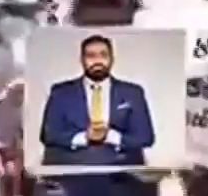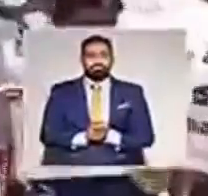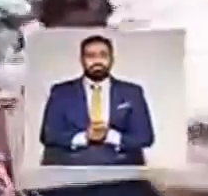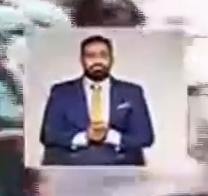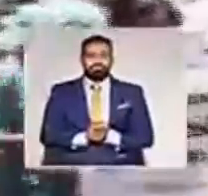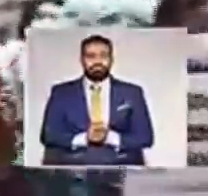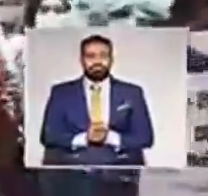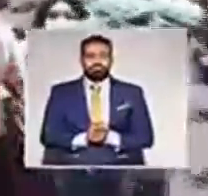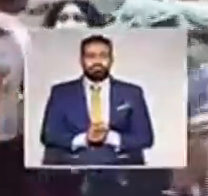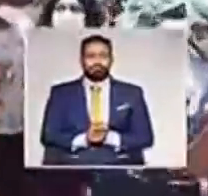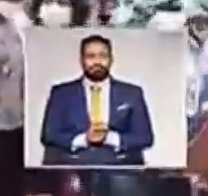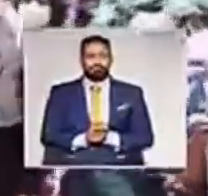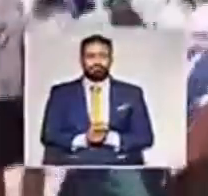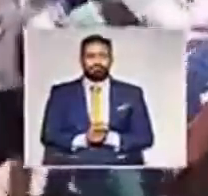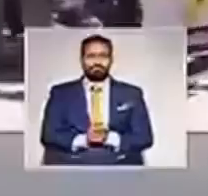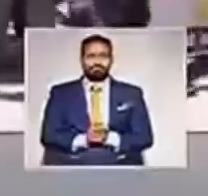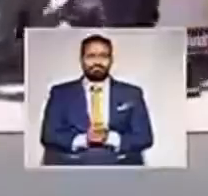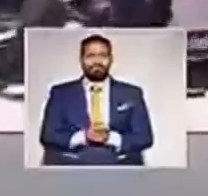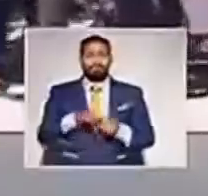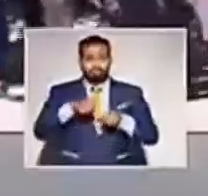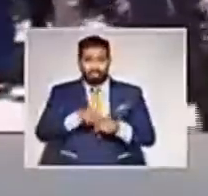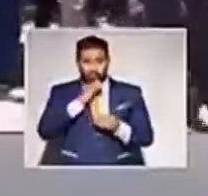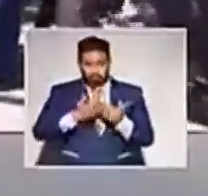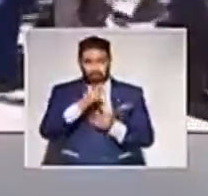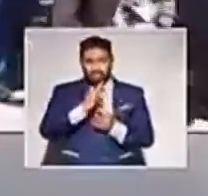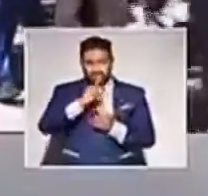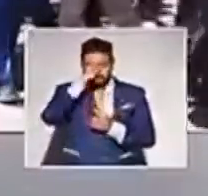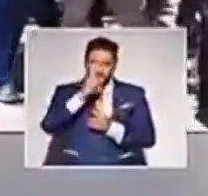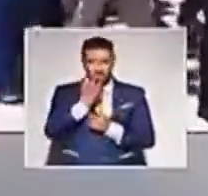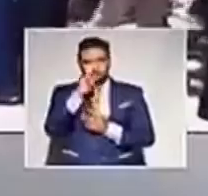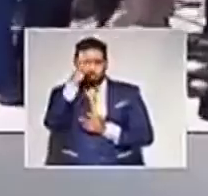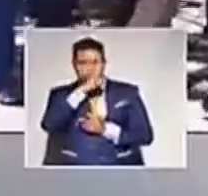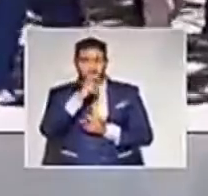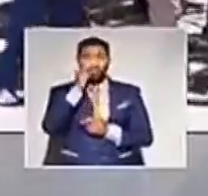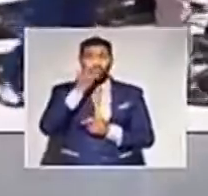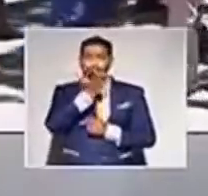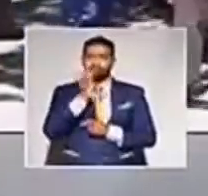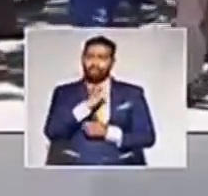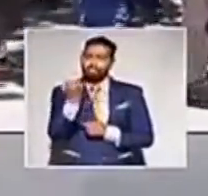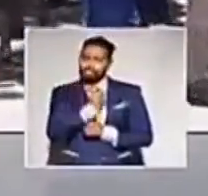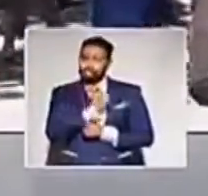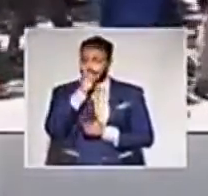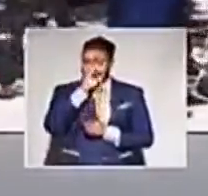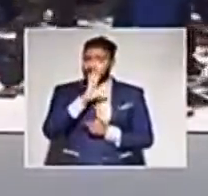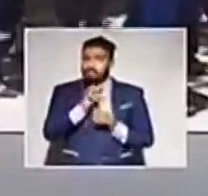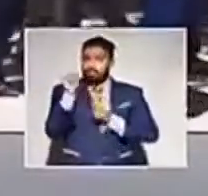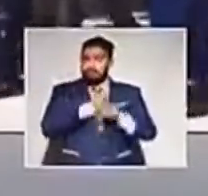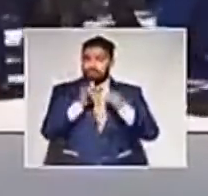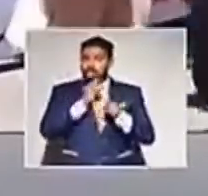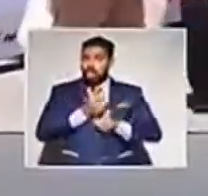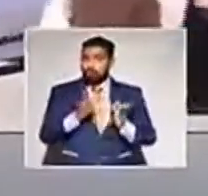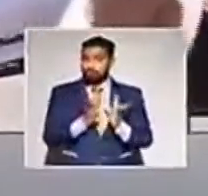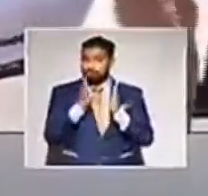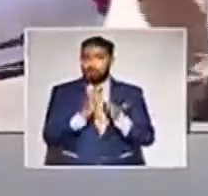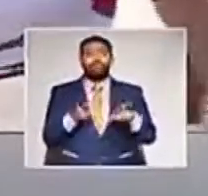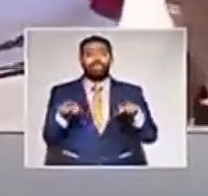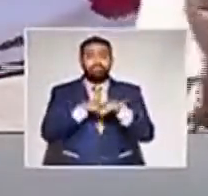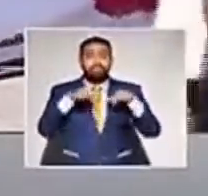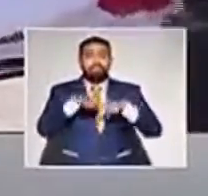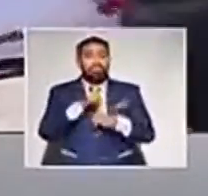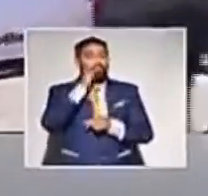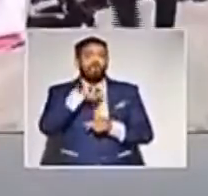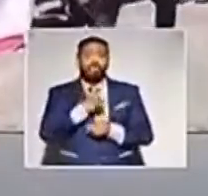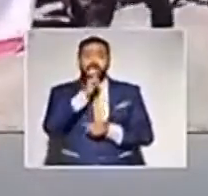In the coming weeks and months, the people will face a worse crisis than what they are facing at present. They are hiding the truth from the people. The Government Medical